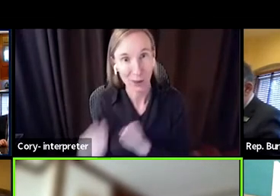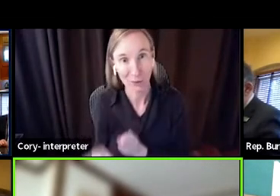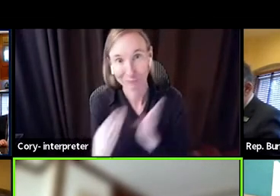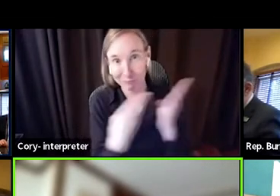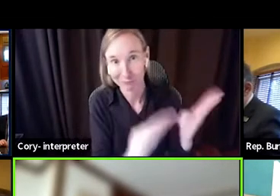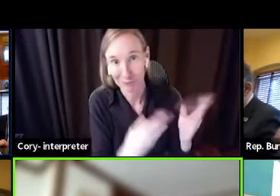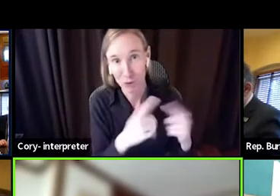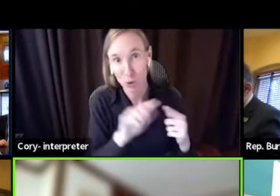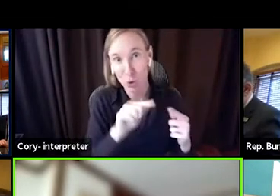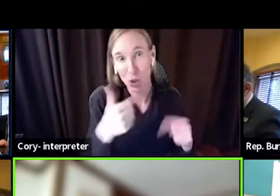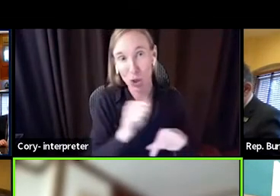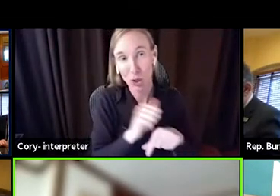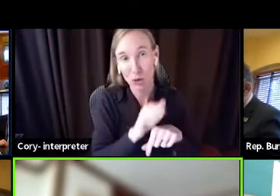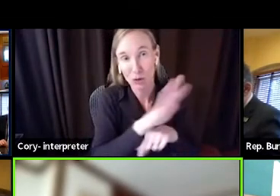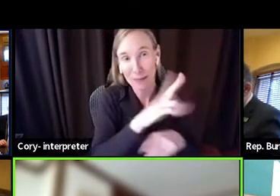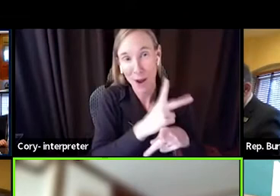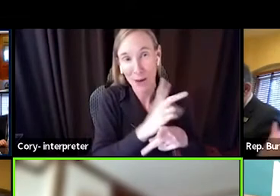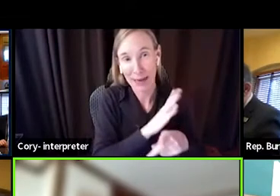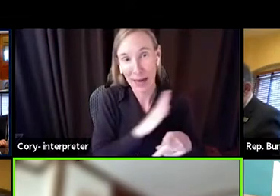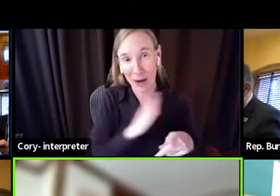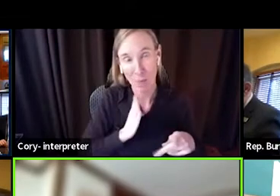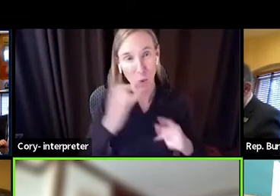for consideration.